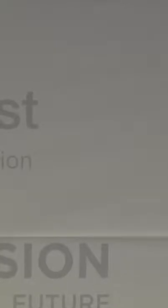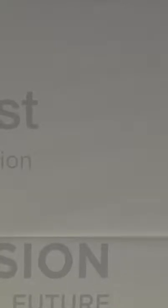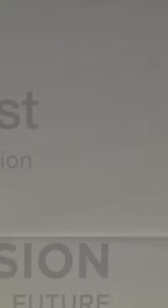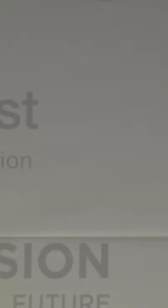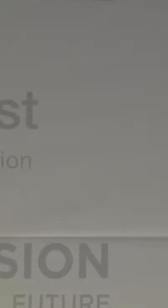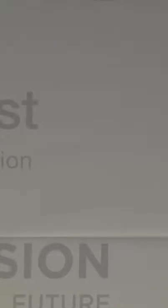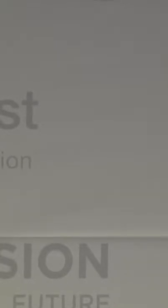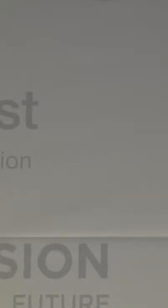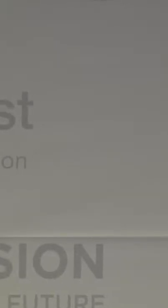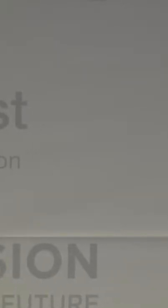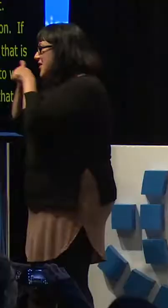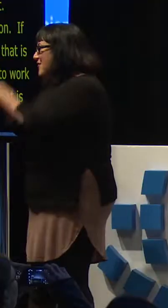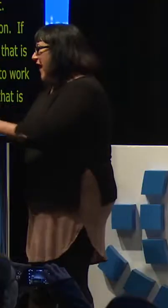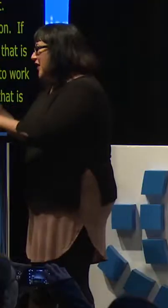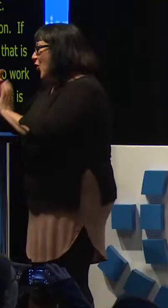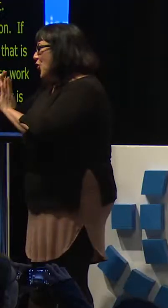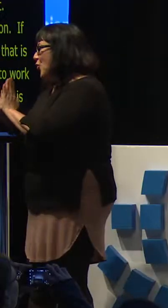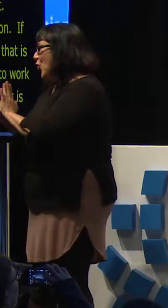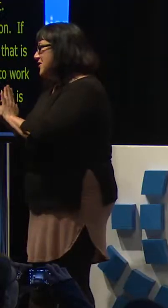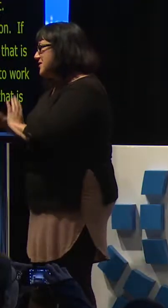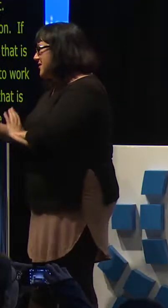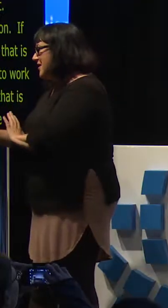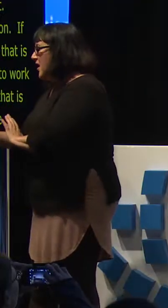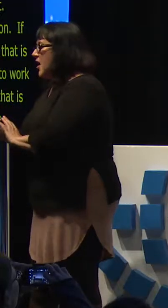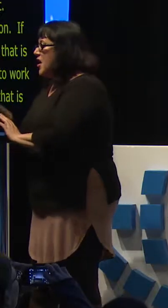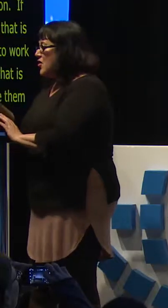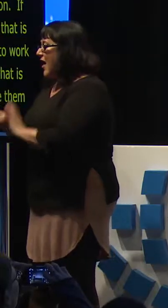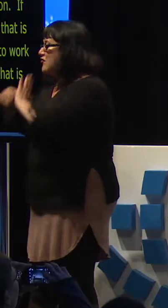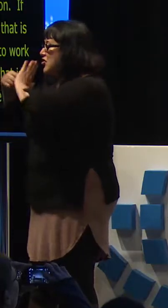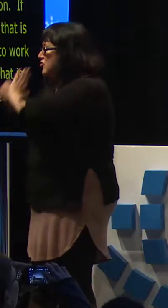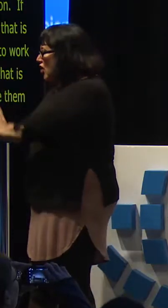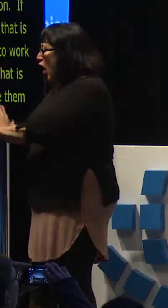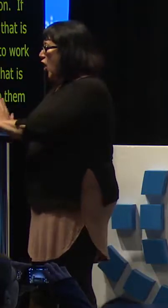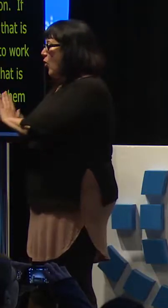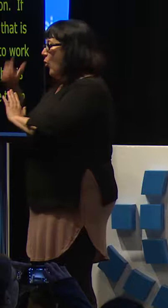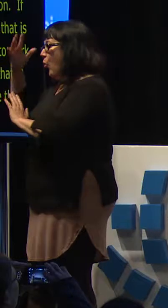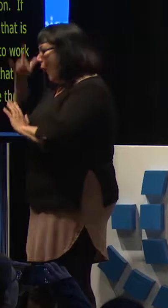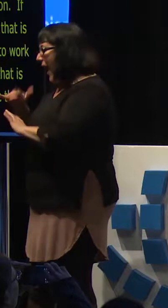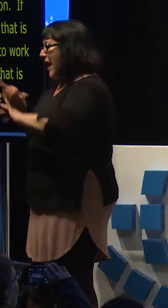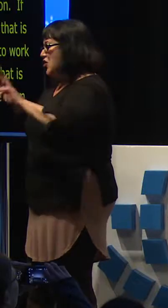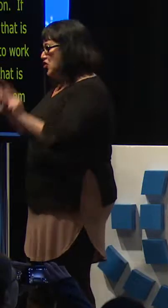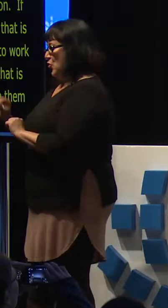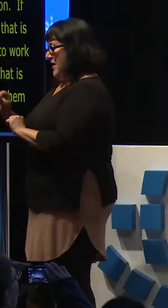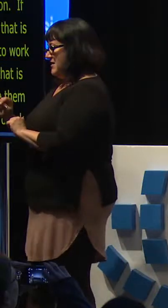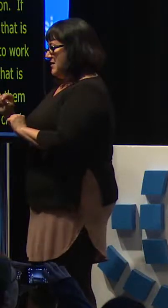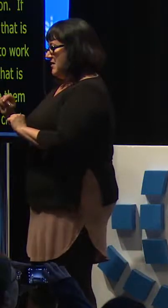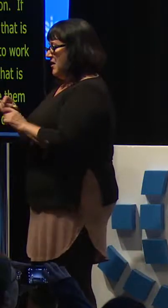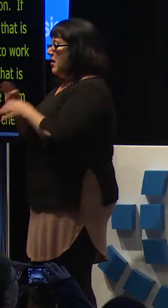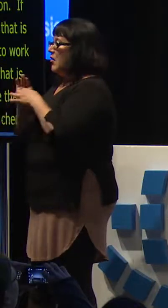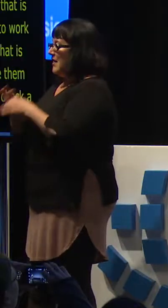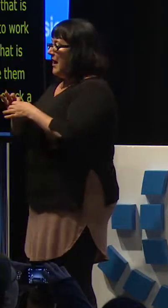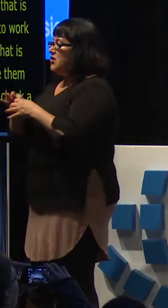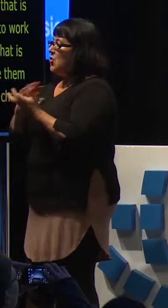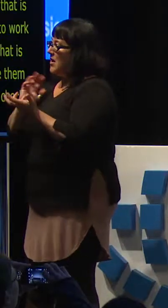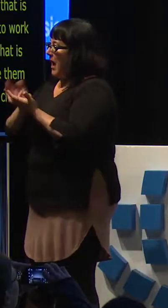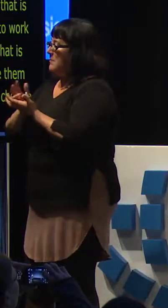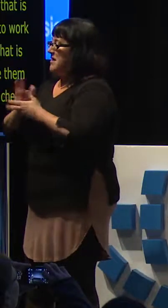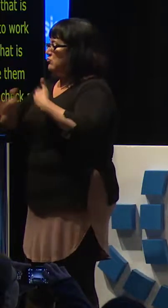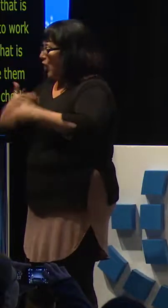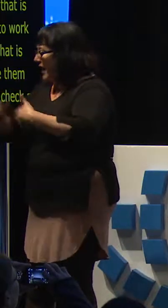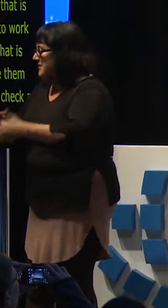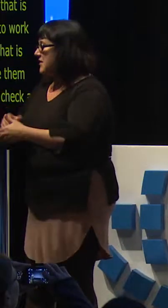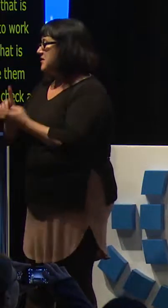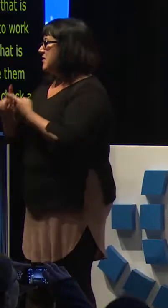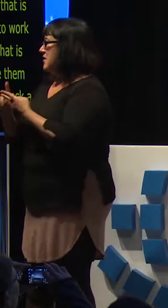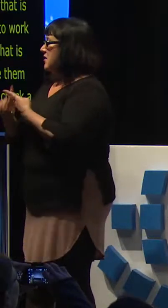regs from EEOC or the OFCCP. You have to show what you're doing relative to accommodation processes,